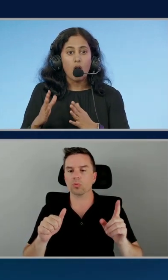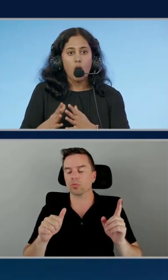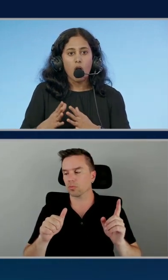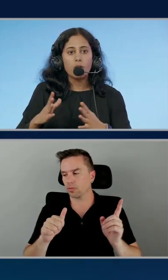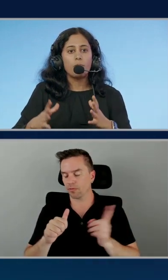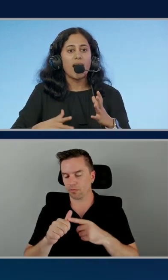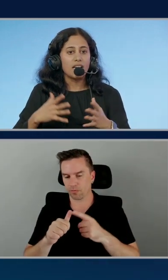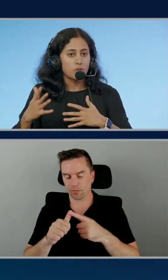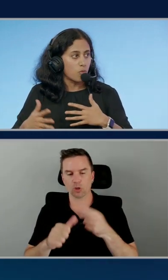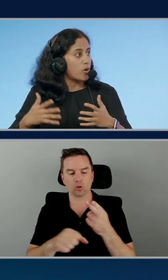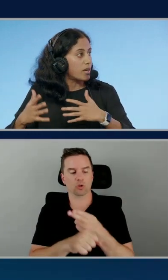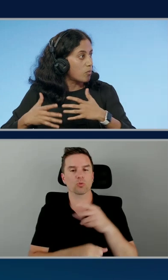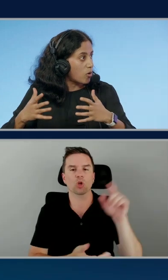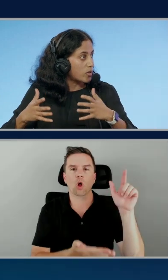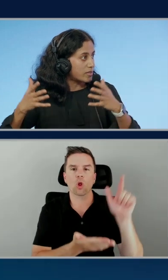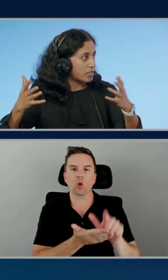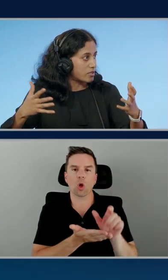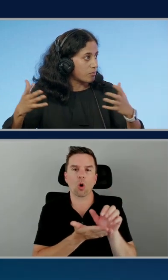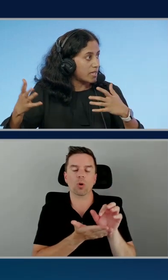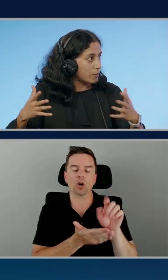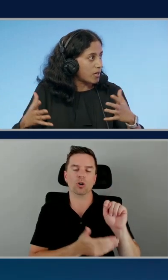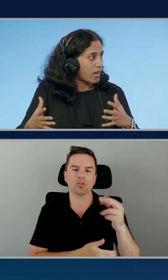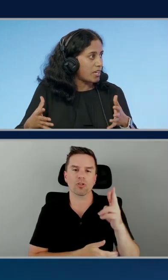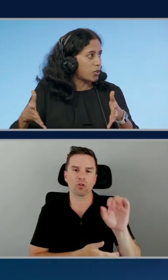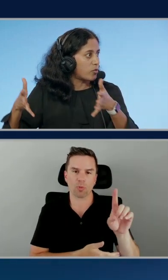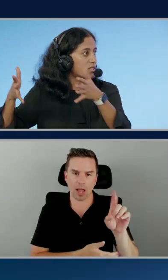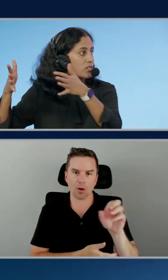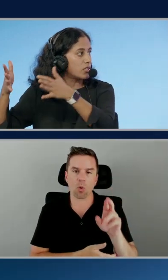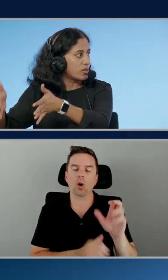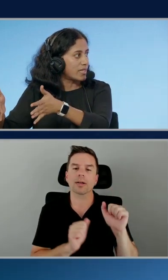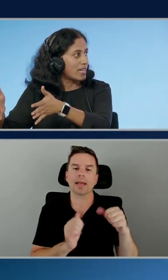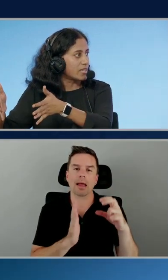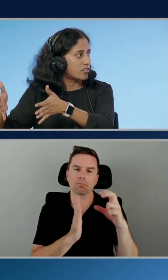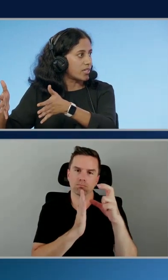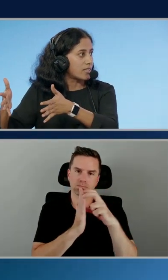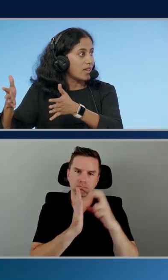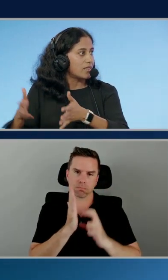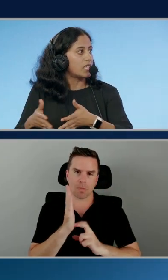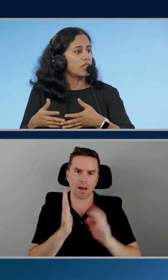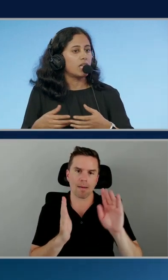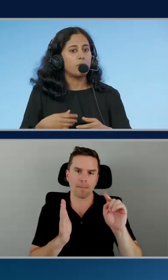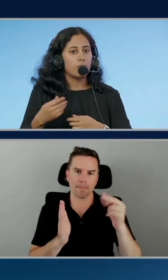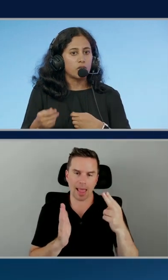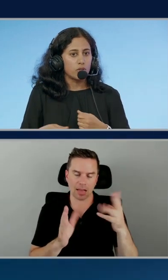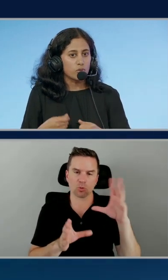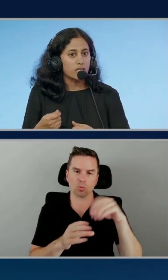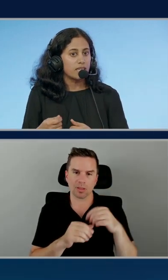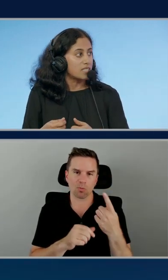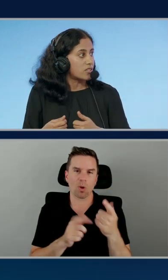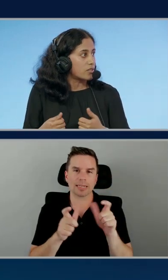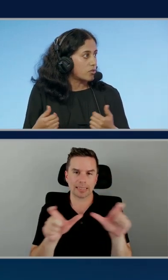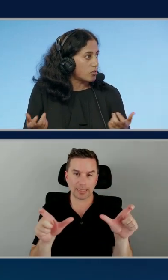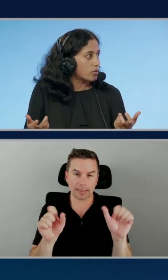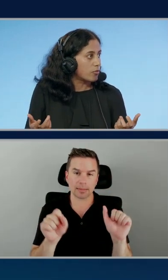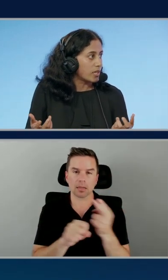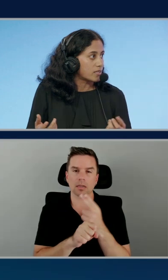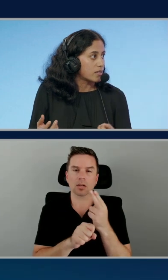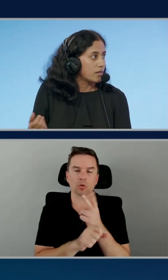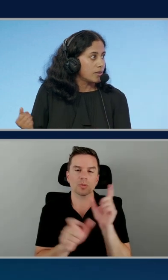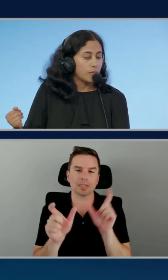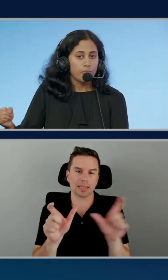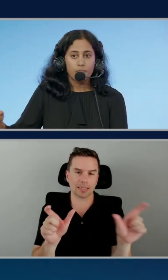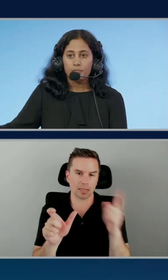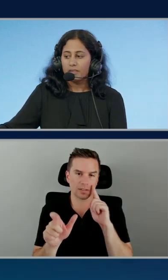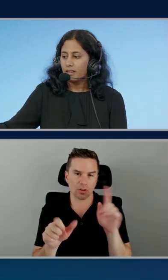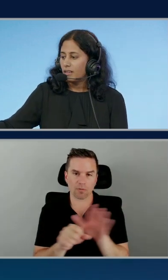systems or batch more and more such multiple client requests into a single instance. That way they'll be able to use the instance to the fullest.